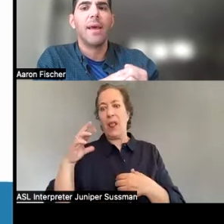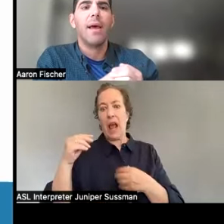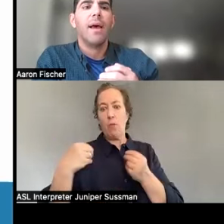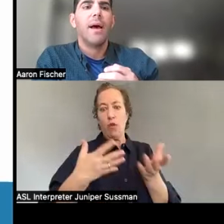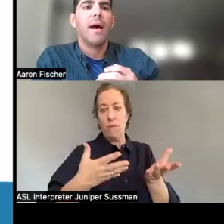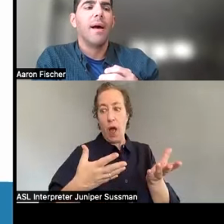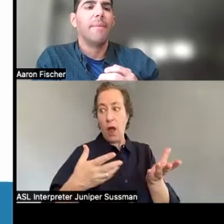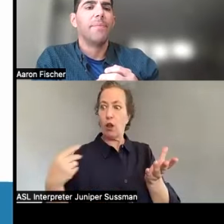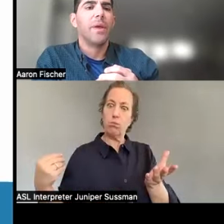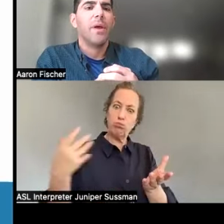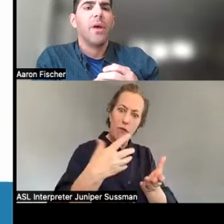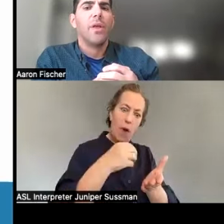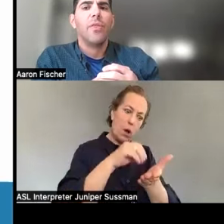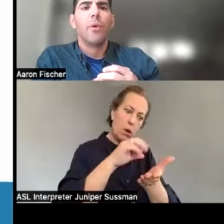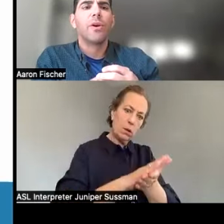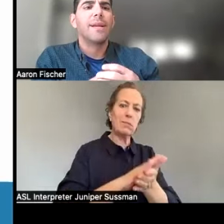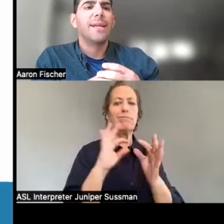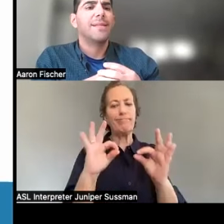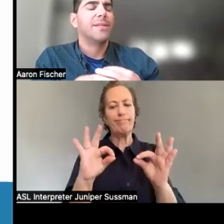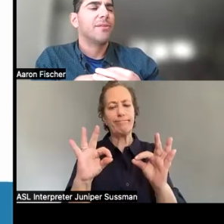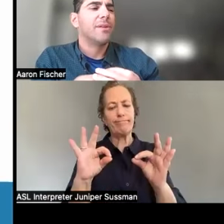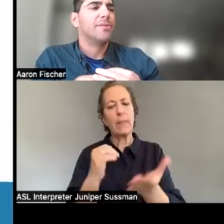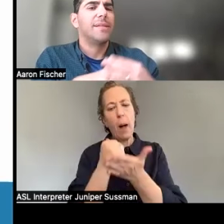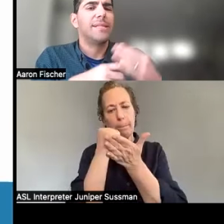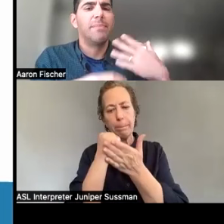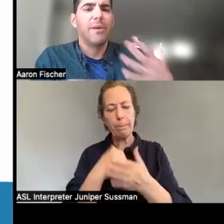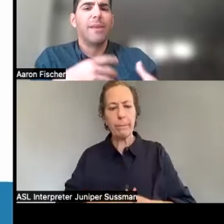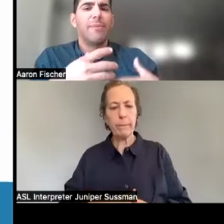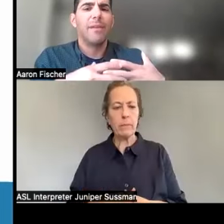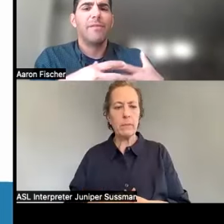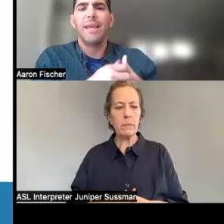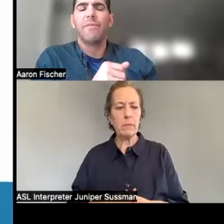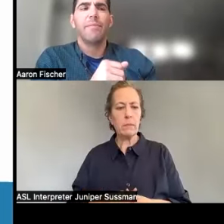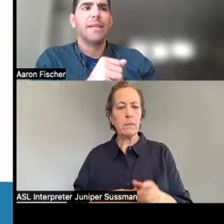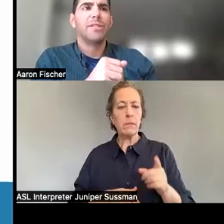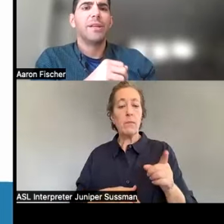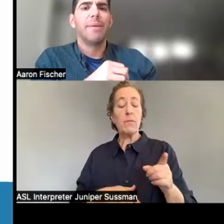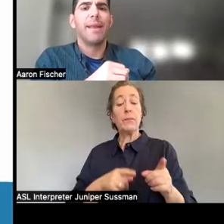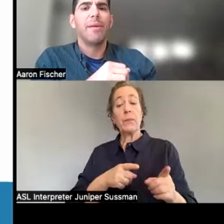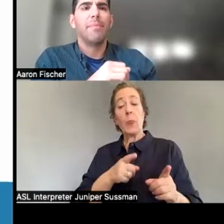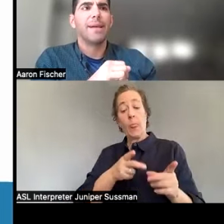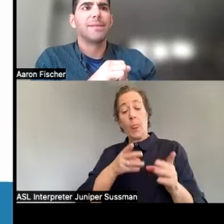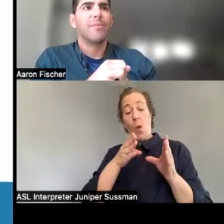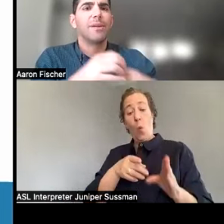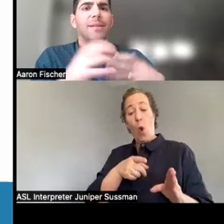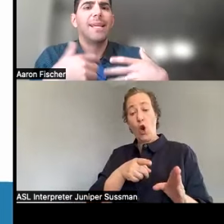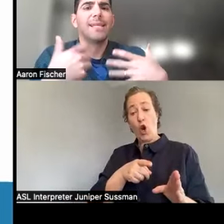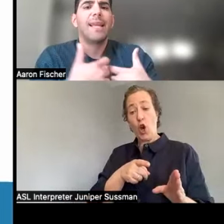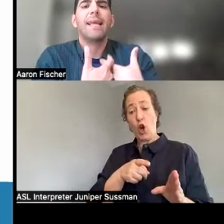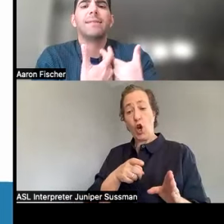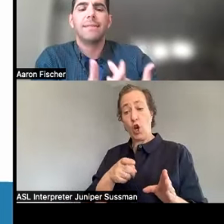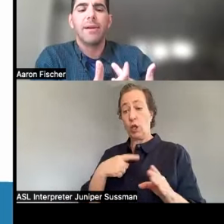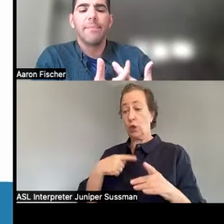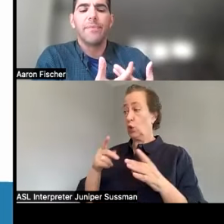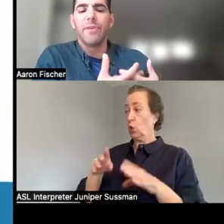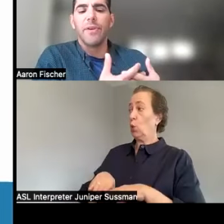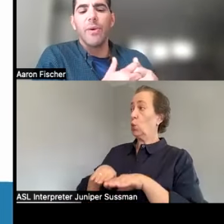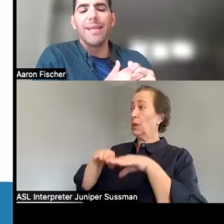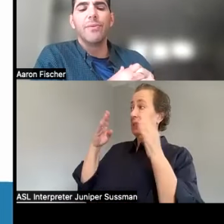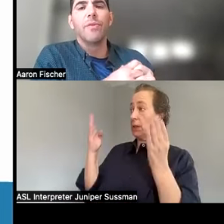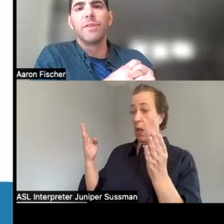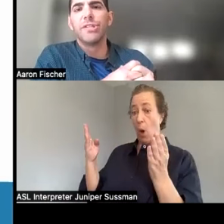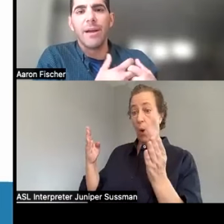request. The worker needs to disclose their disability and relevant information about how it impacts their work to the extent necessary.